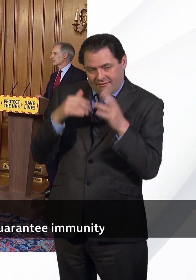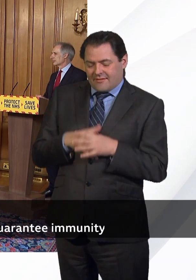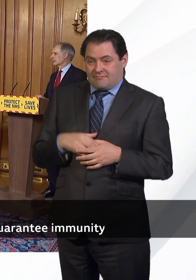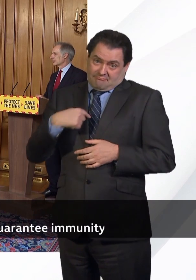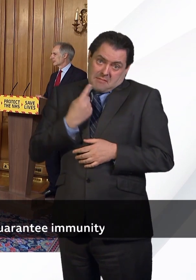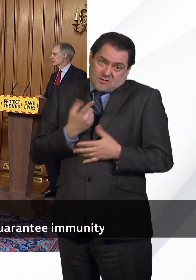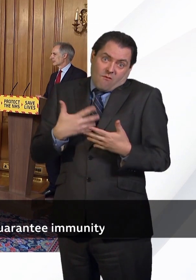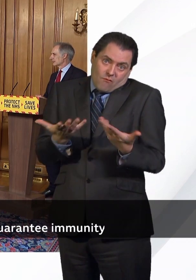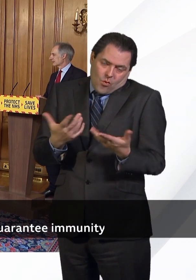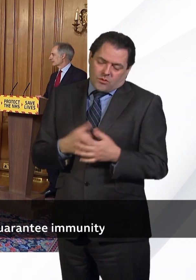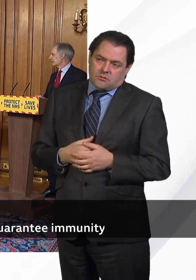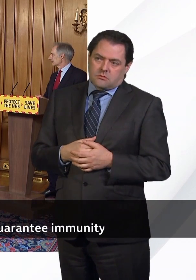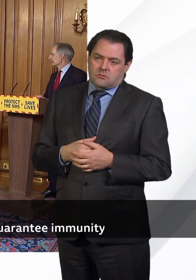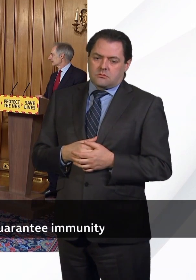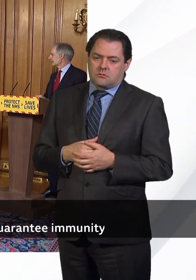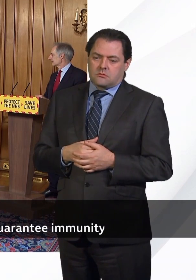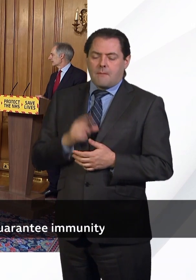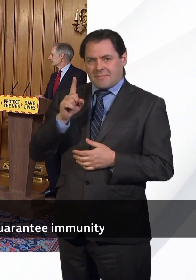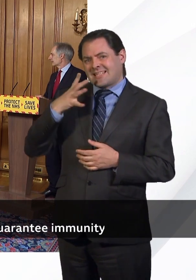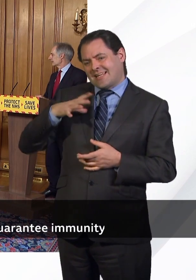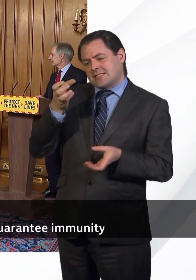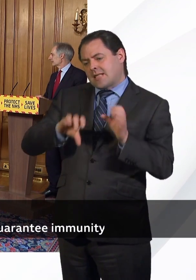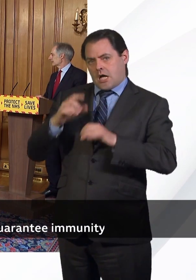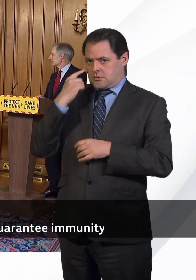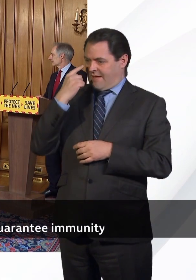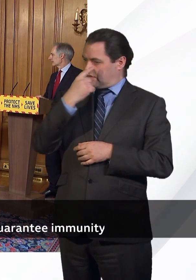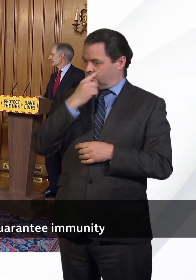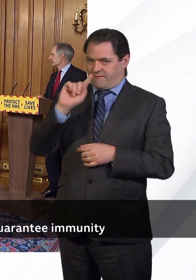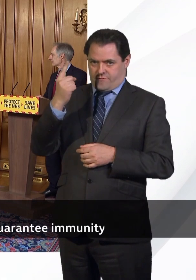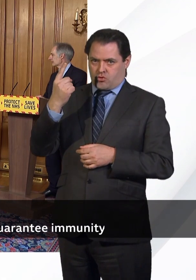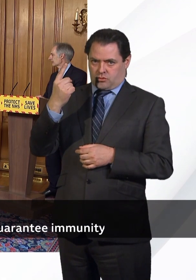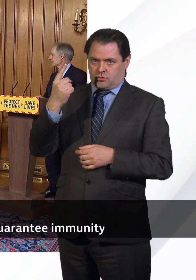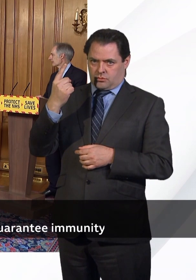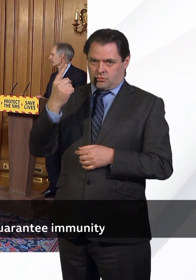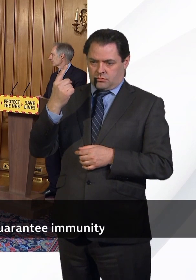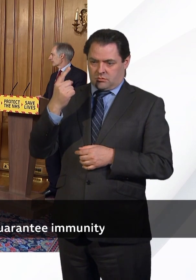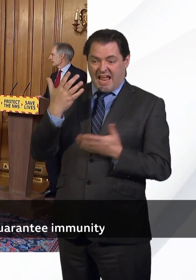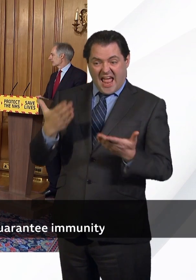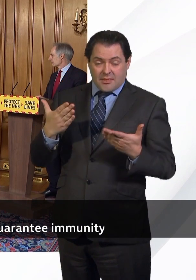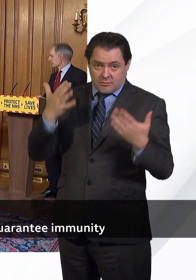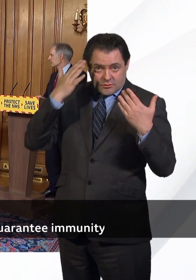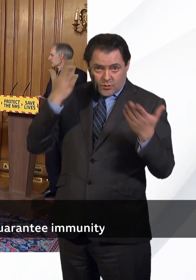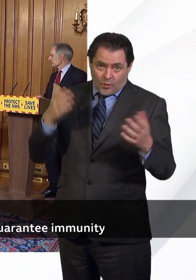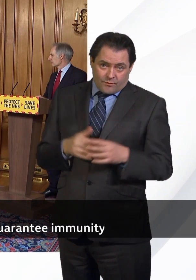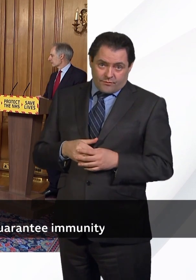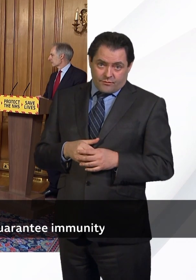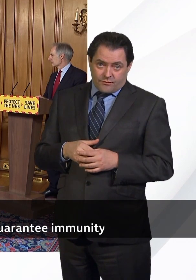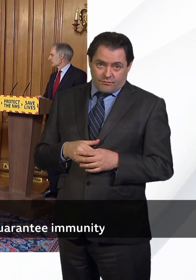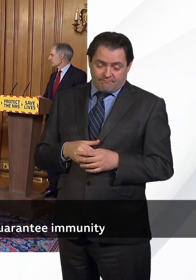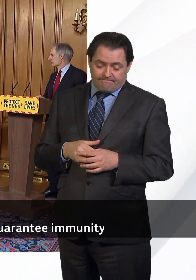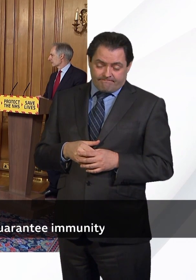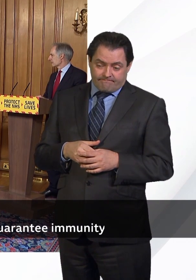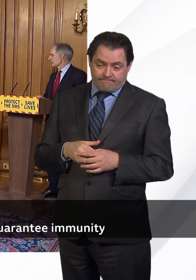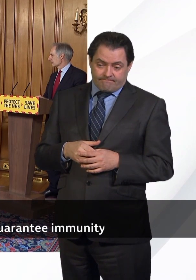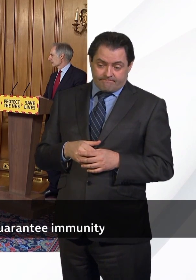But we've got to make sure that we've got the science, because until we know that's the case, we can't